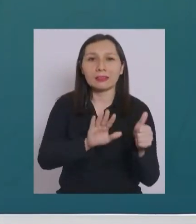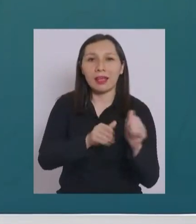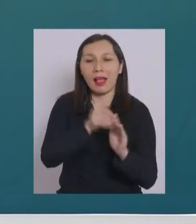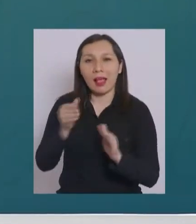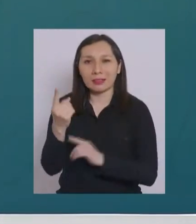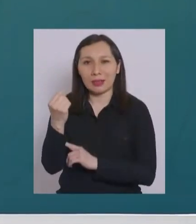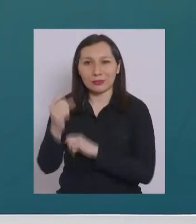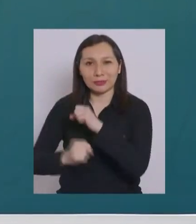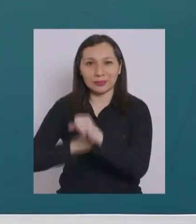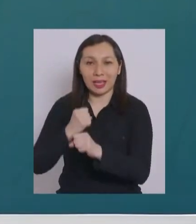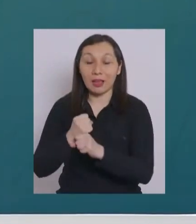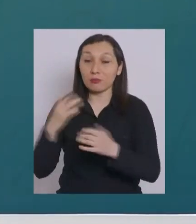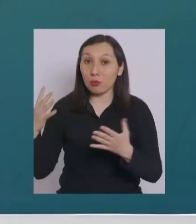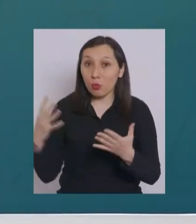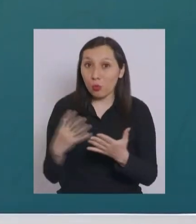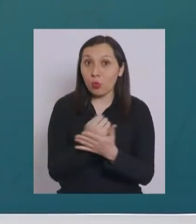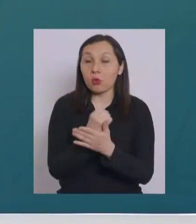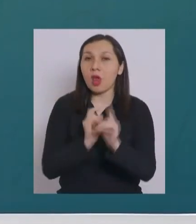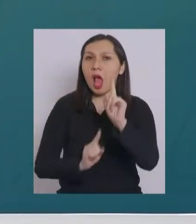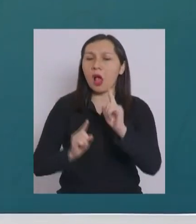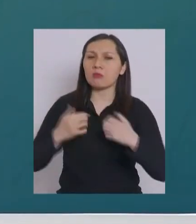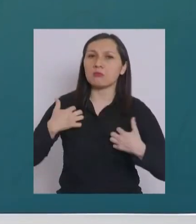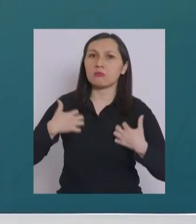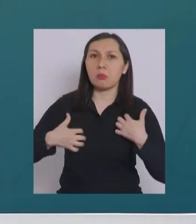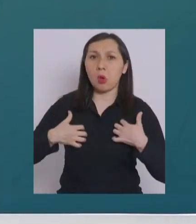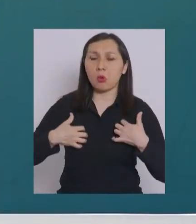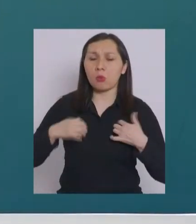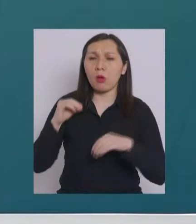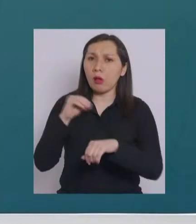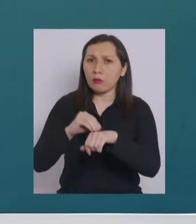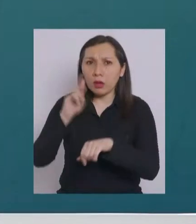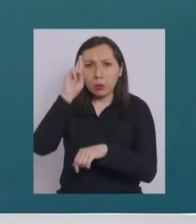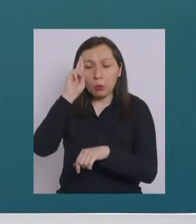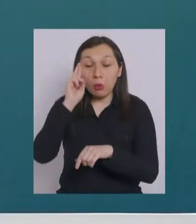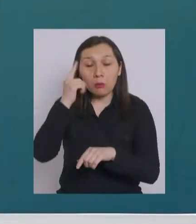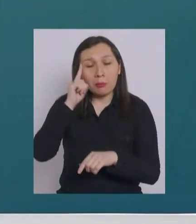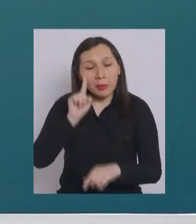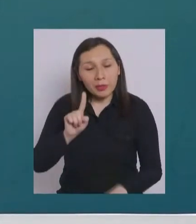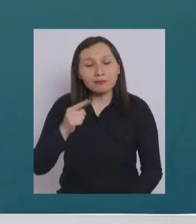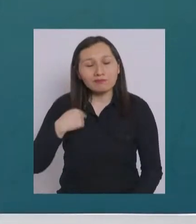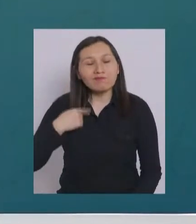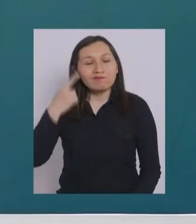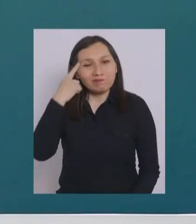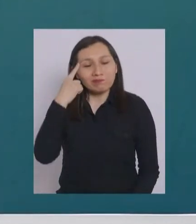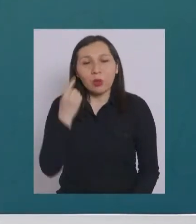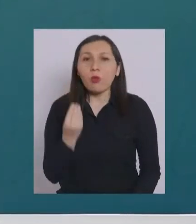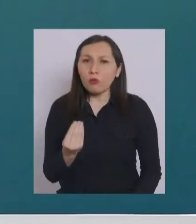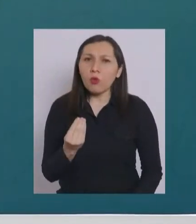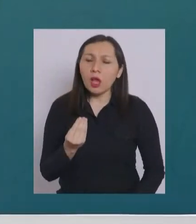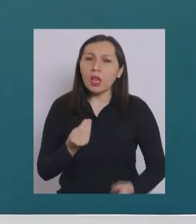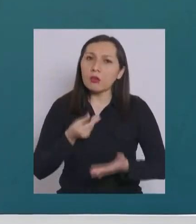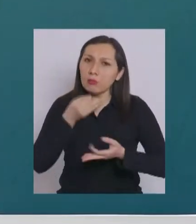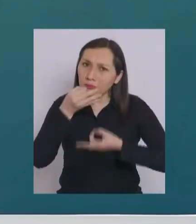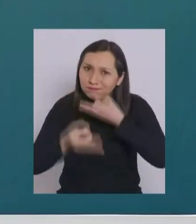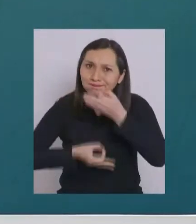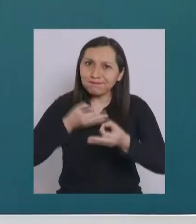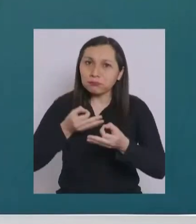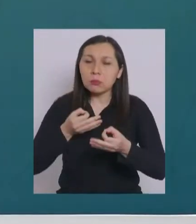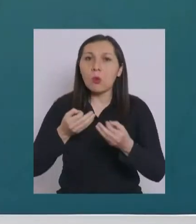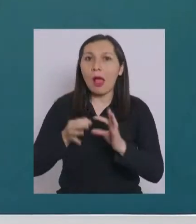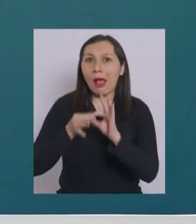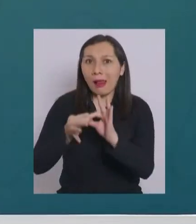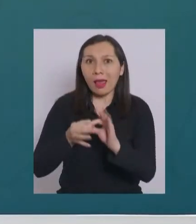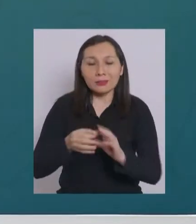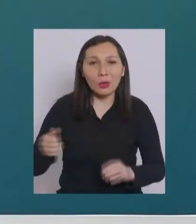and 11 years. These achievements, and some are upset when we recall this, but I believe it is good to share